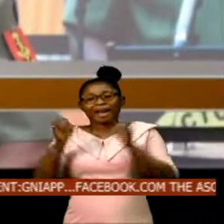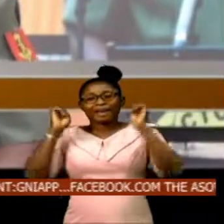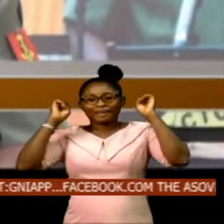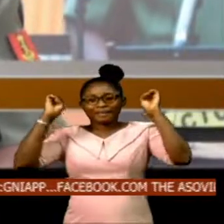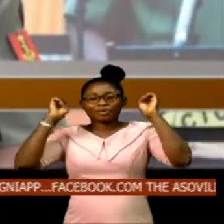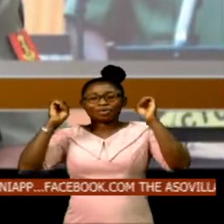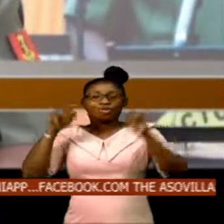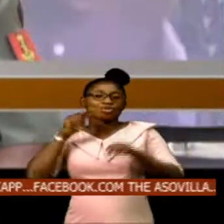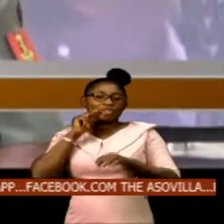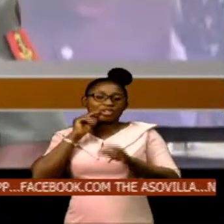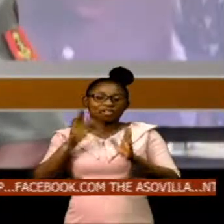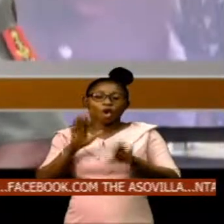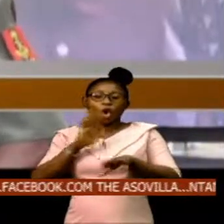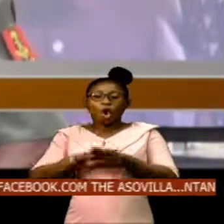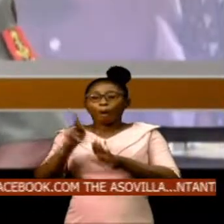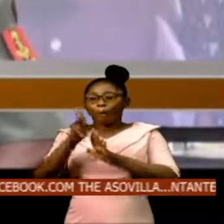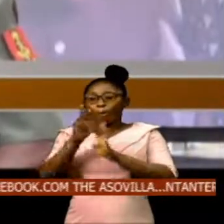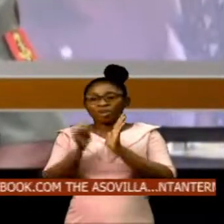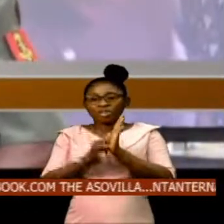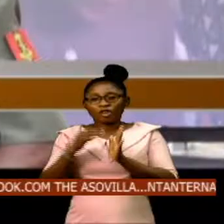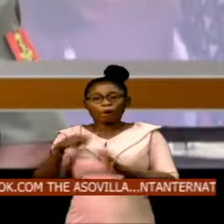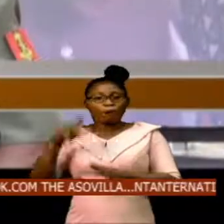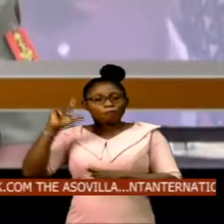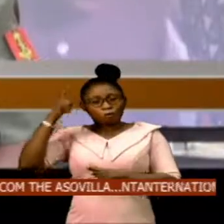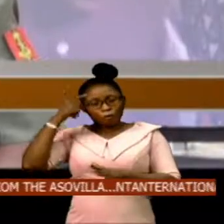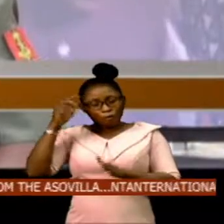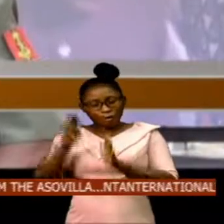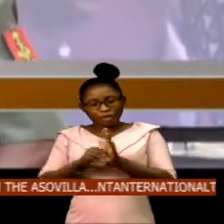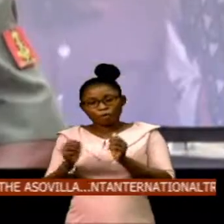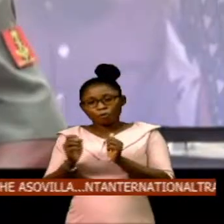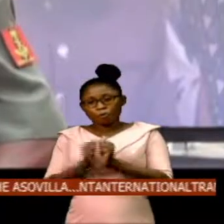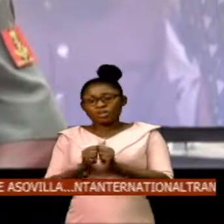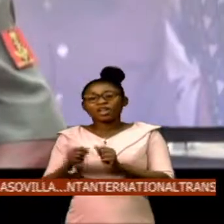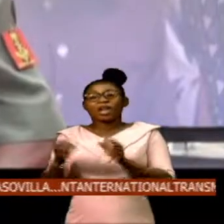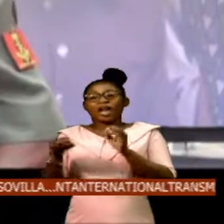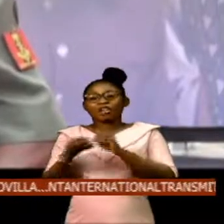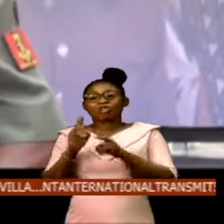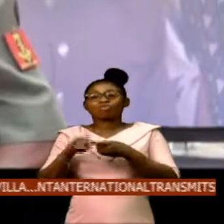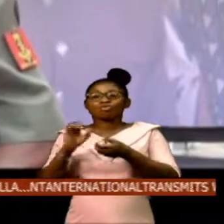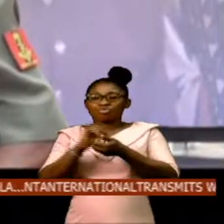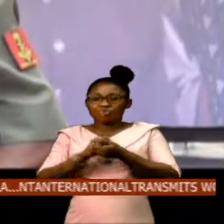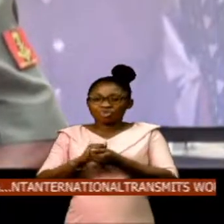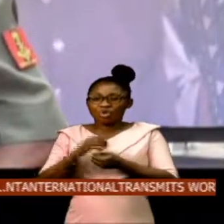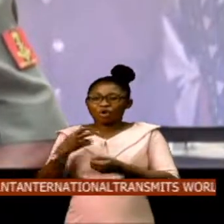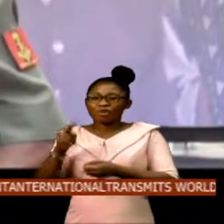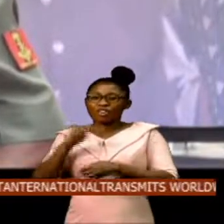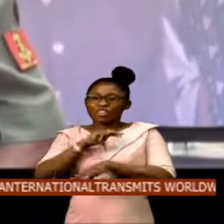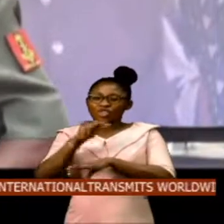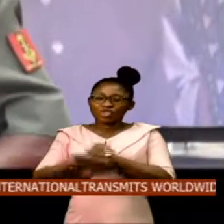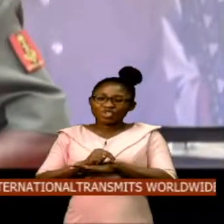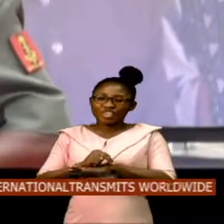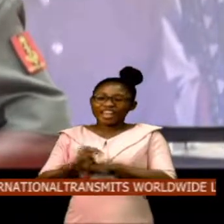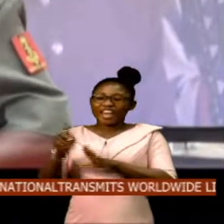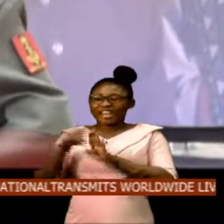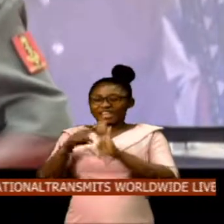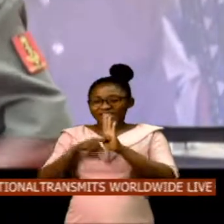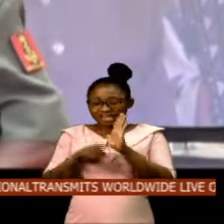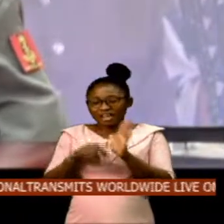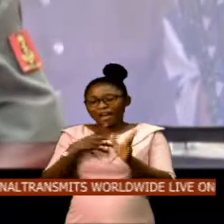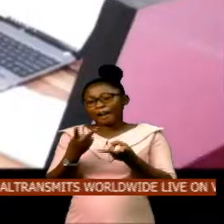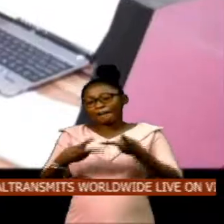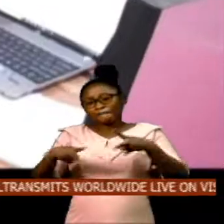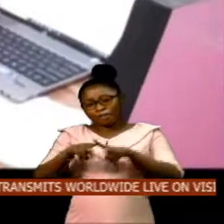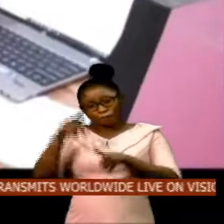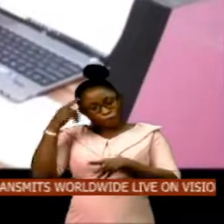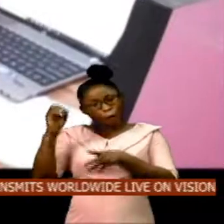sensitize Nigerians on the policies of government, in addition to the promotion of national unity, national ethos, as well as values